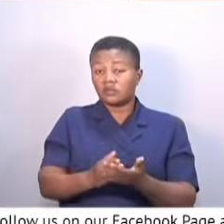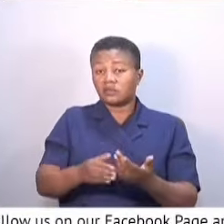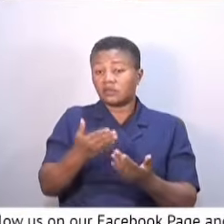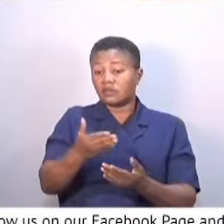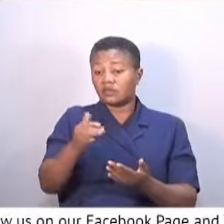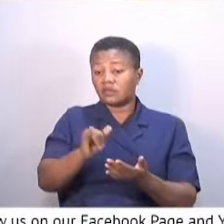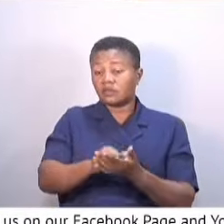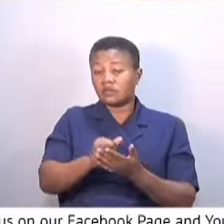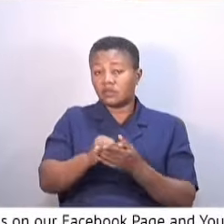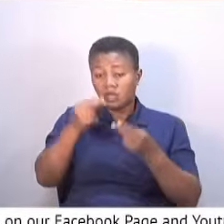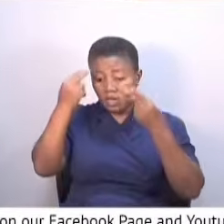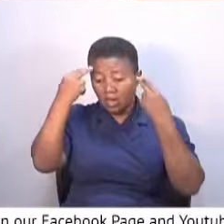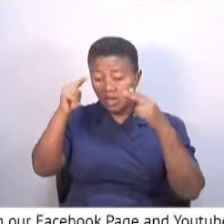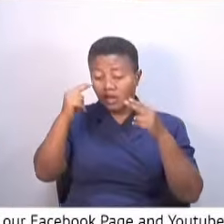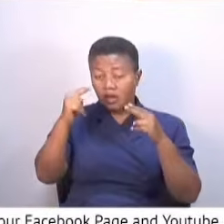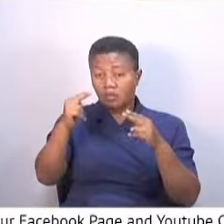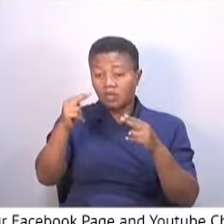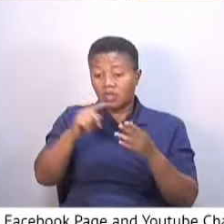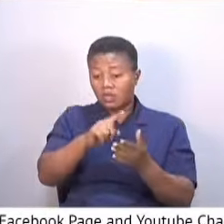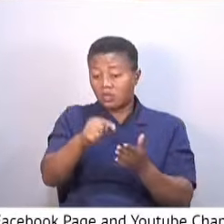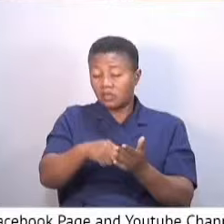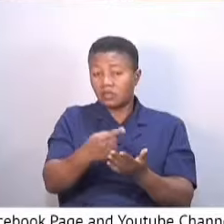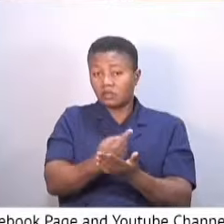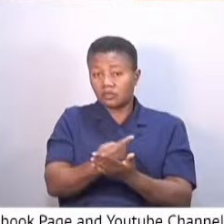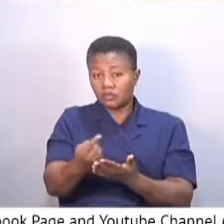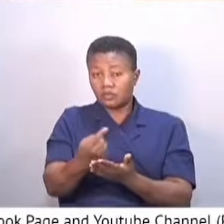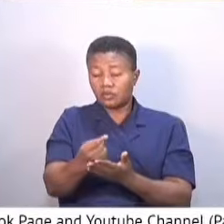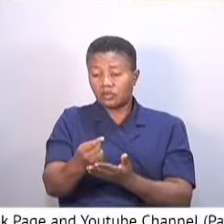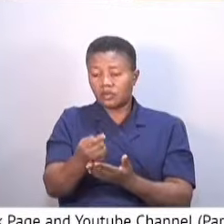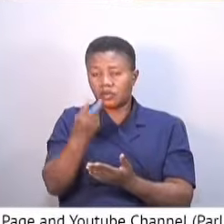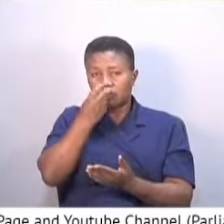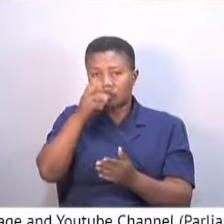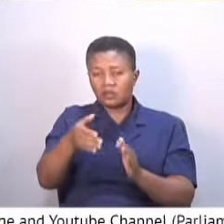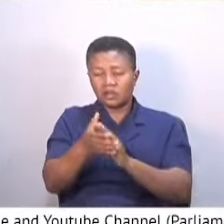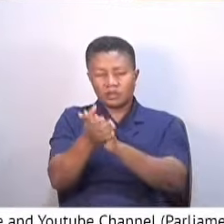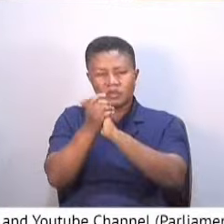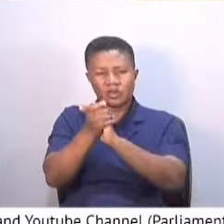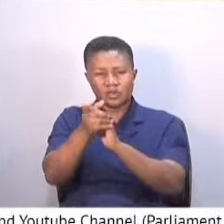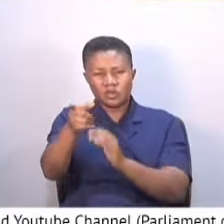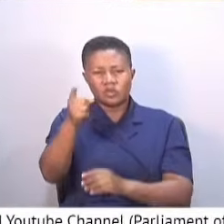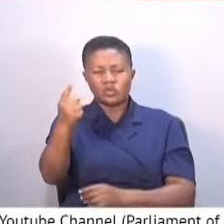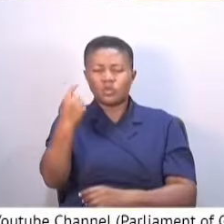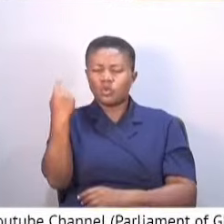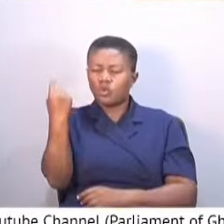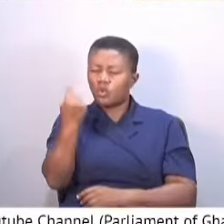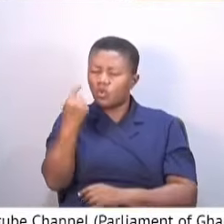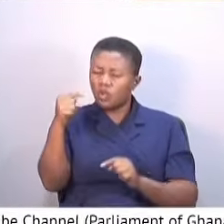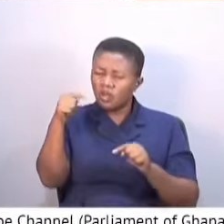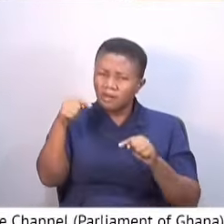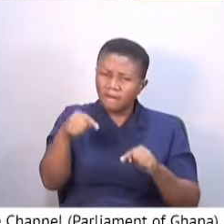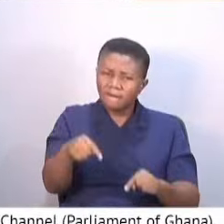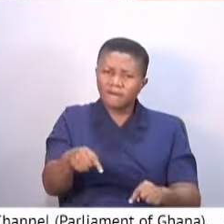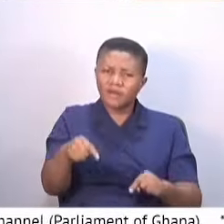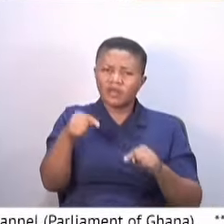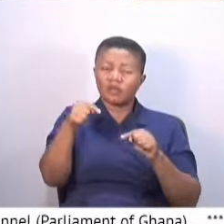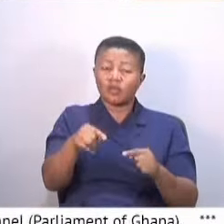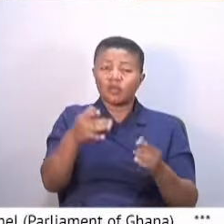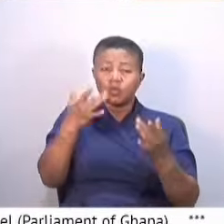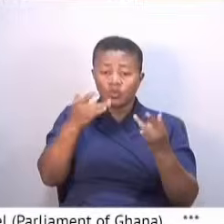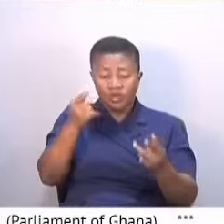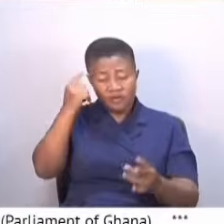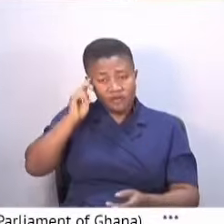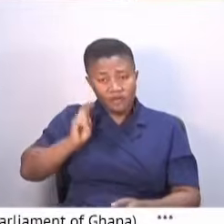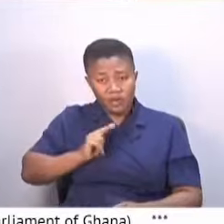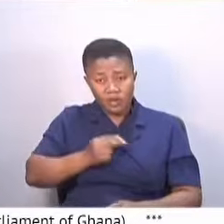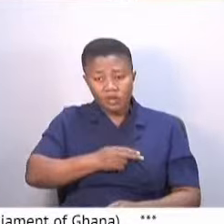happening over the week, which is not good. Mr. Speaker, and I must commend you. You are always punctual. You always come, you wait for us. We come